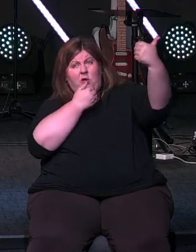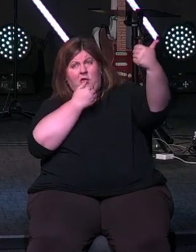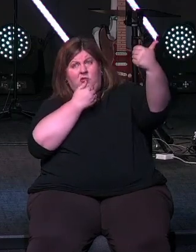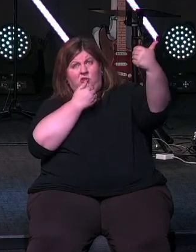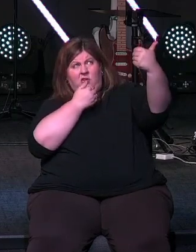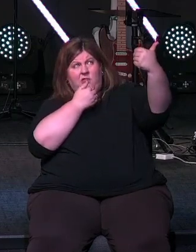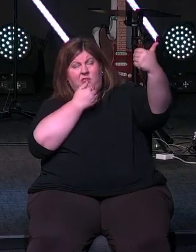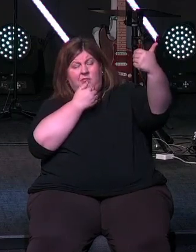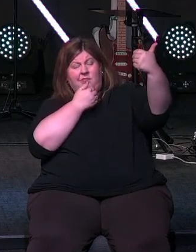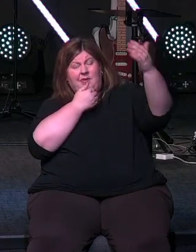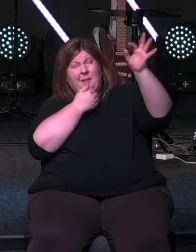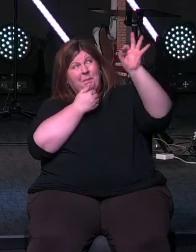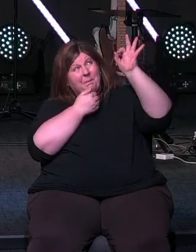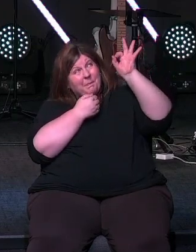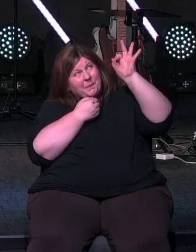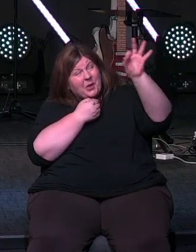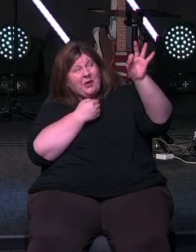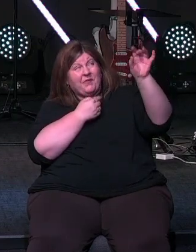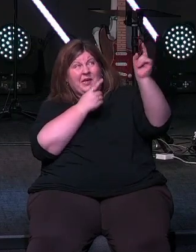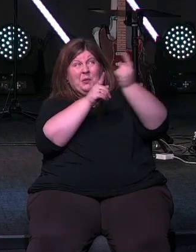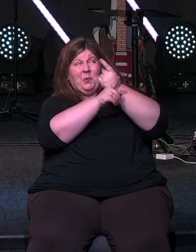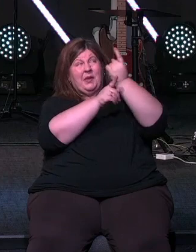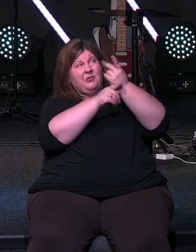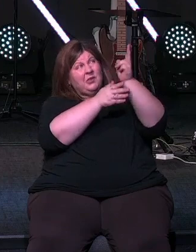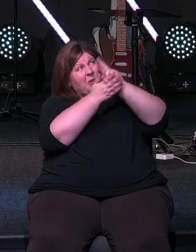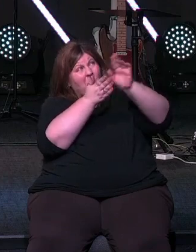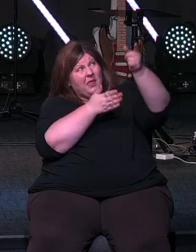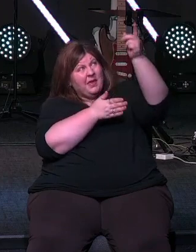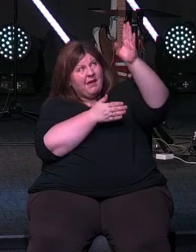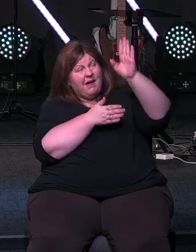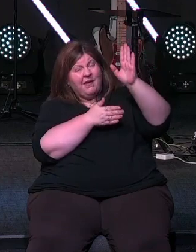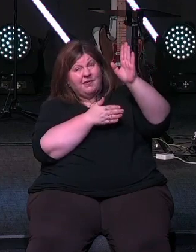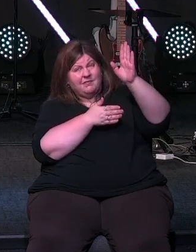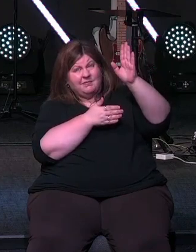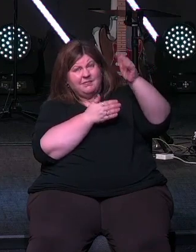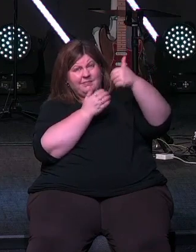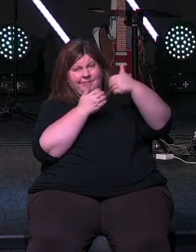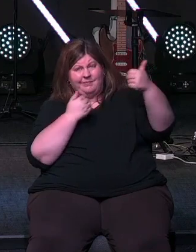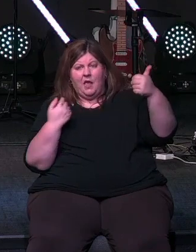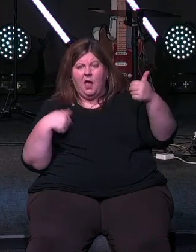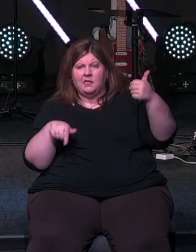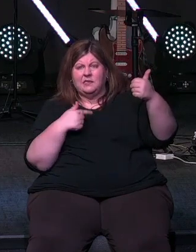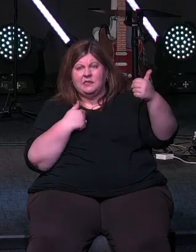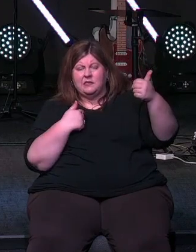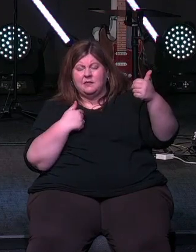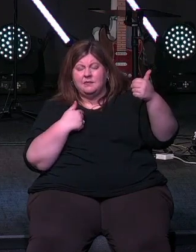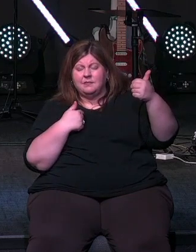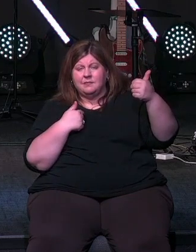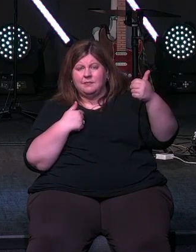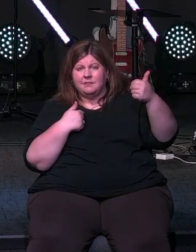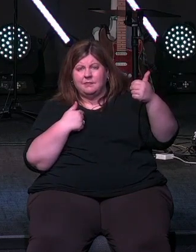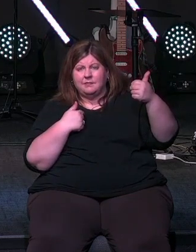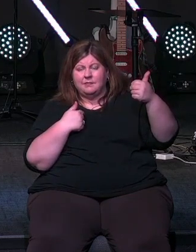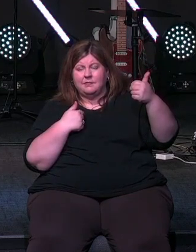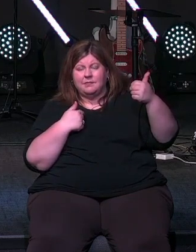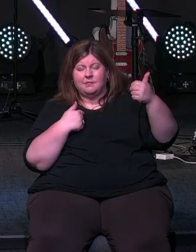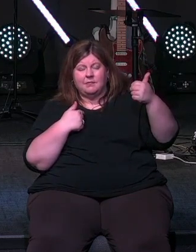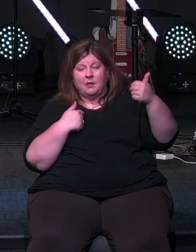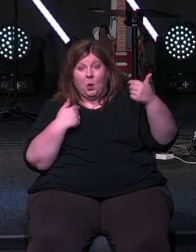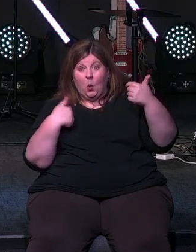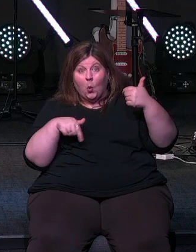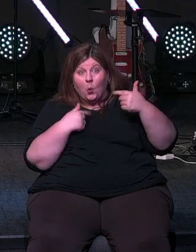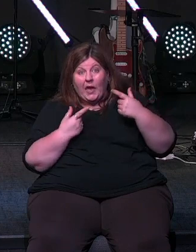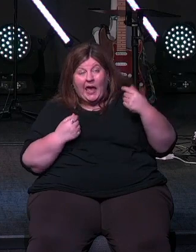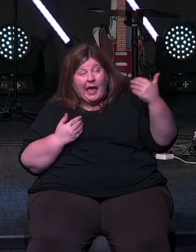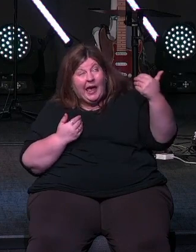the perfect, righteous, holy God, and us. And there was nothing we could do